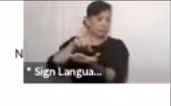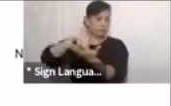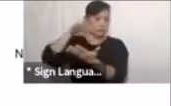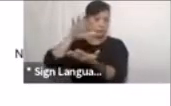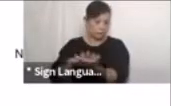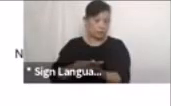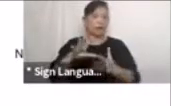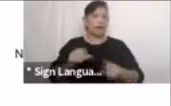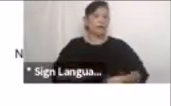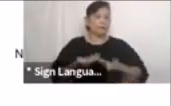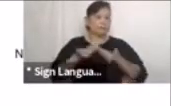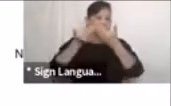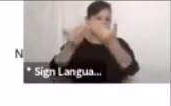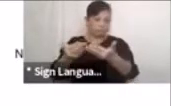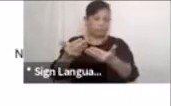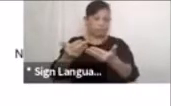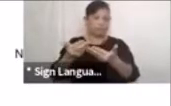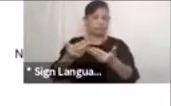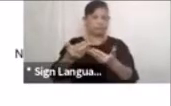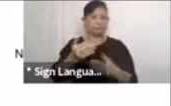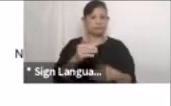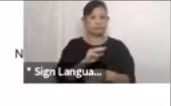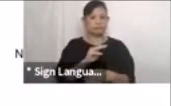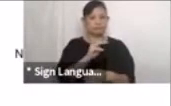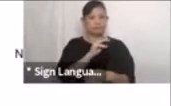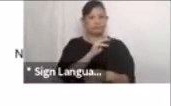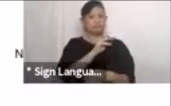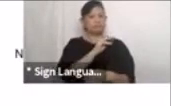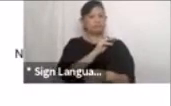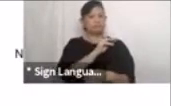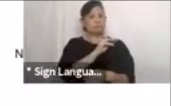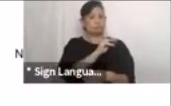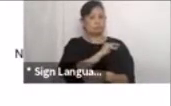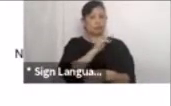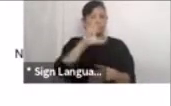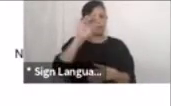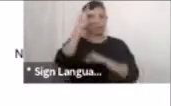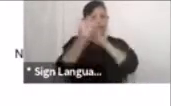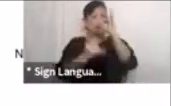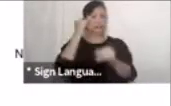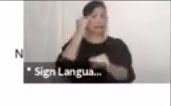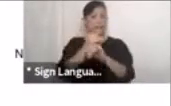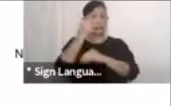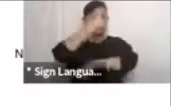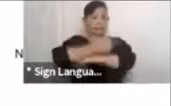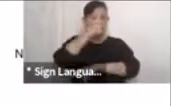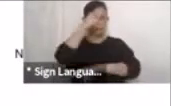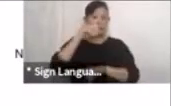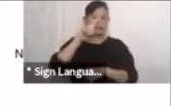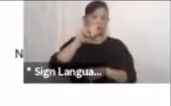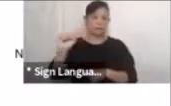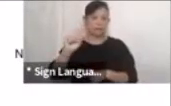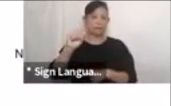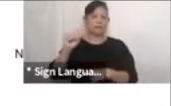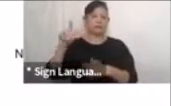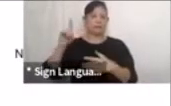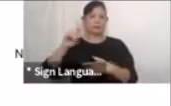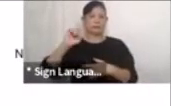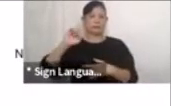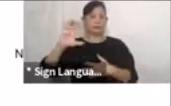the Honorable Minister back then, Minister SBD Sanaik, on the International Day of the Disabled People in December. And